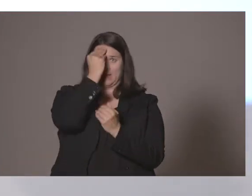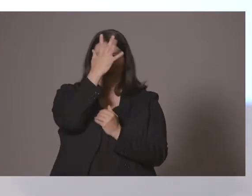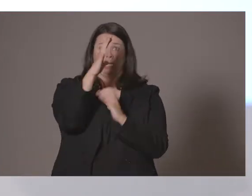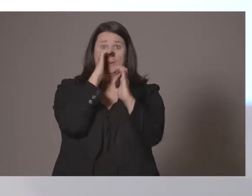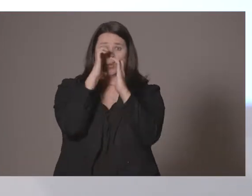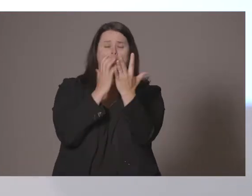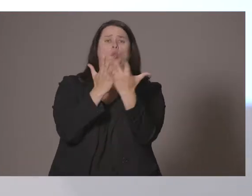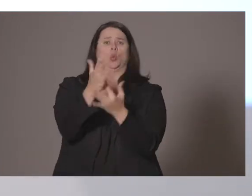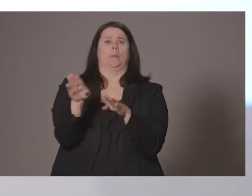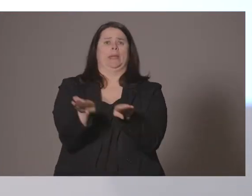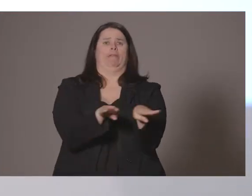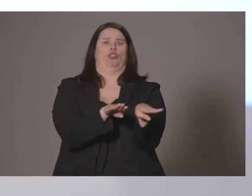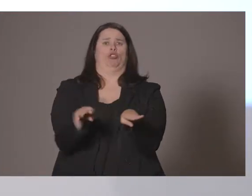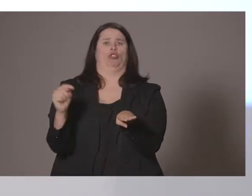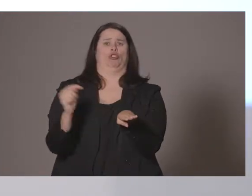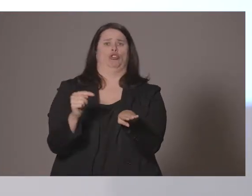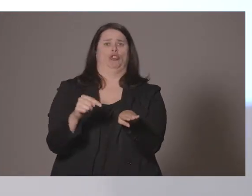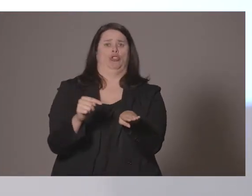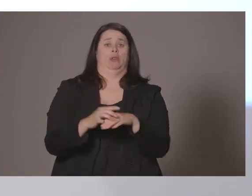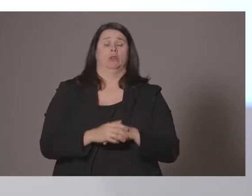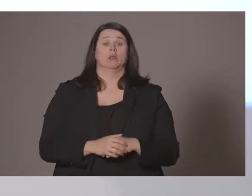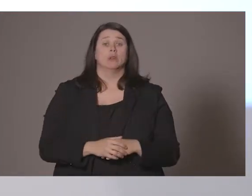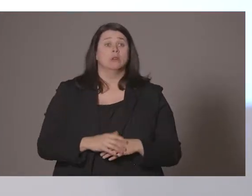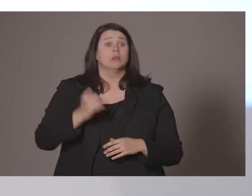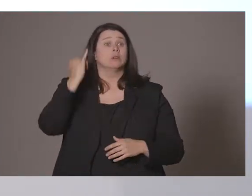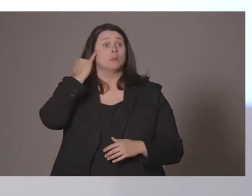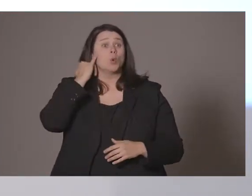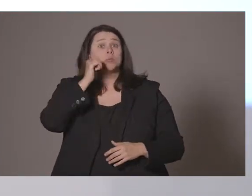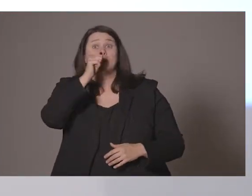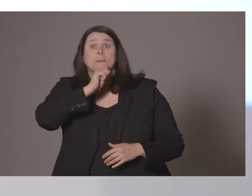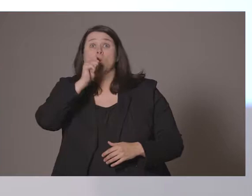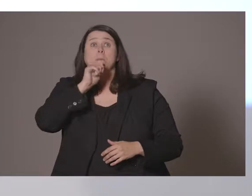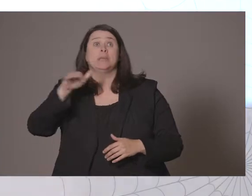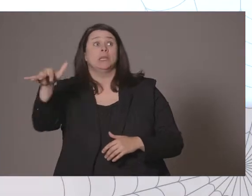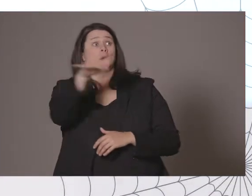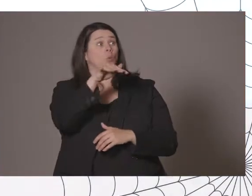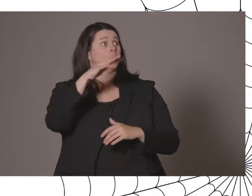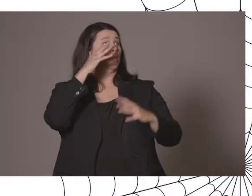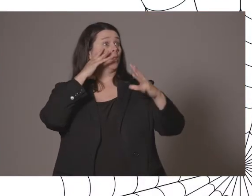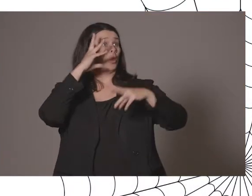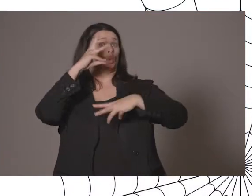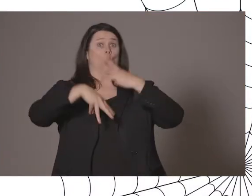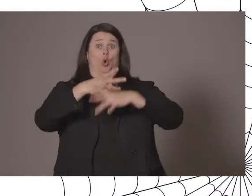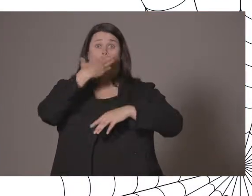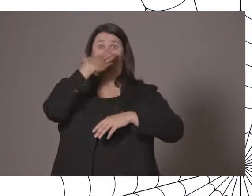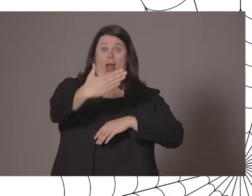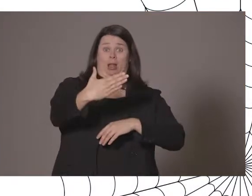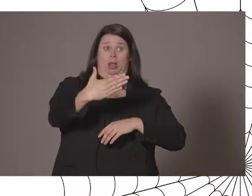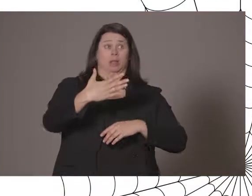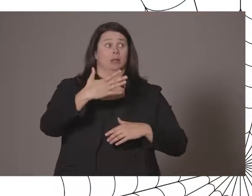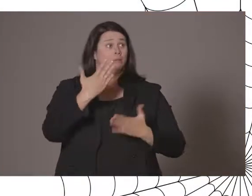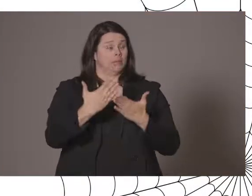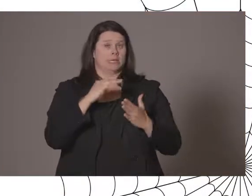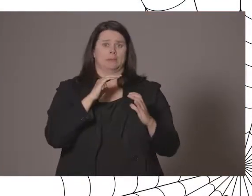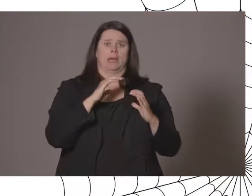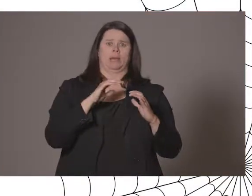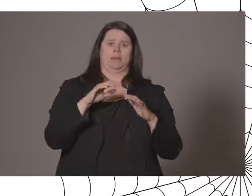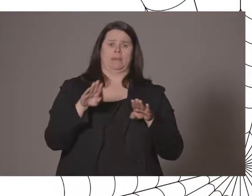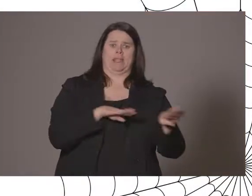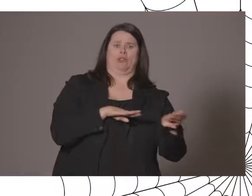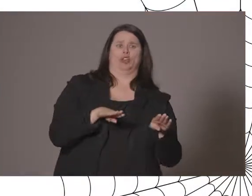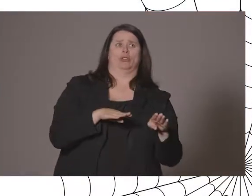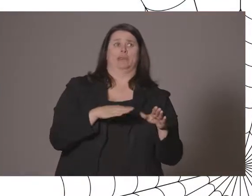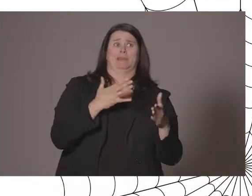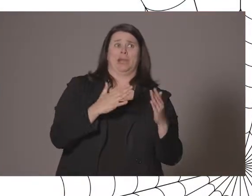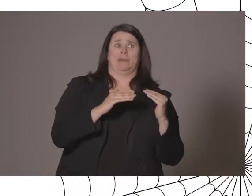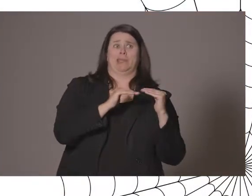us how we're coping with our experience of the world. And in that sense, behavior